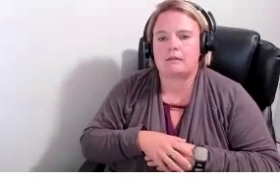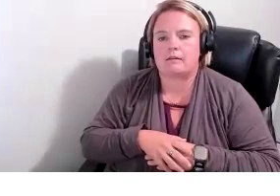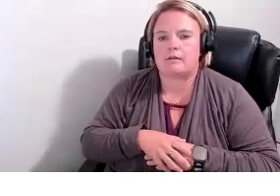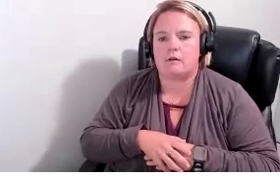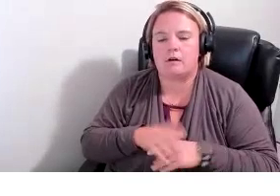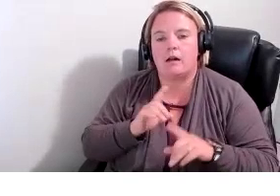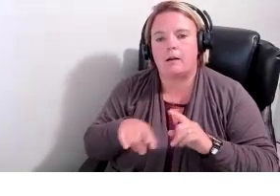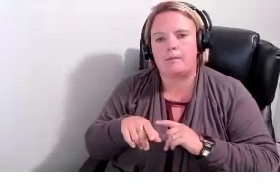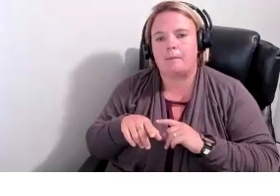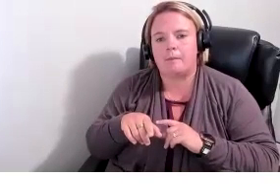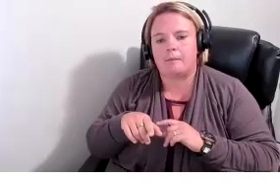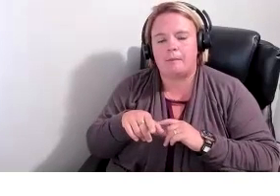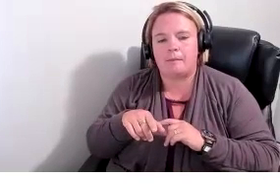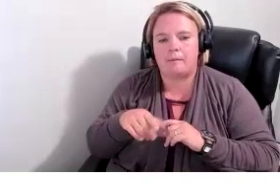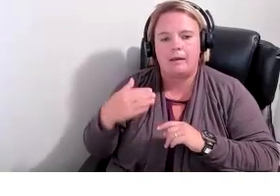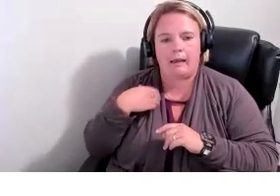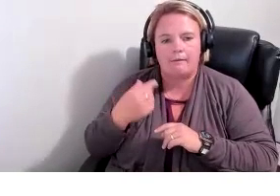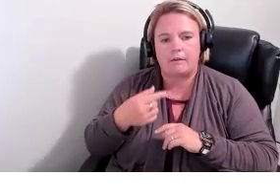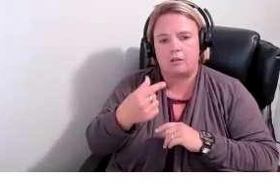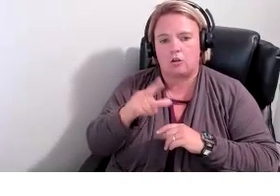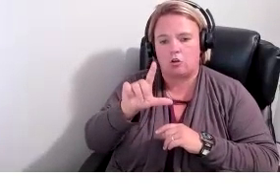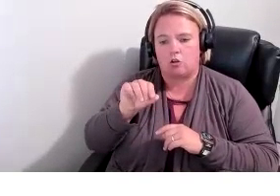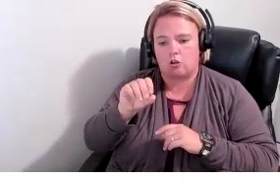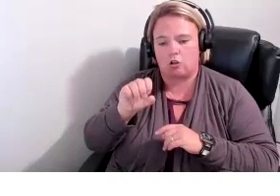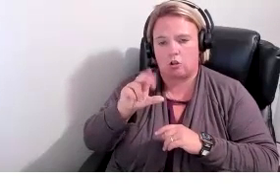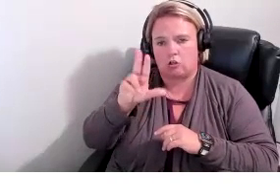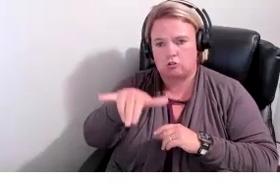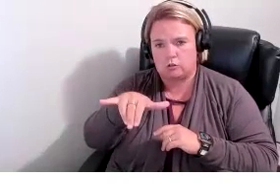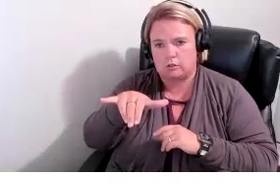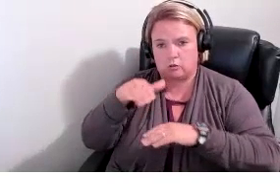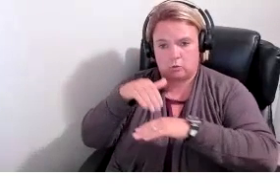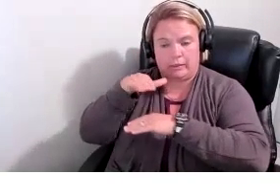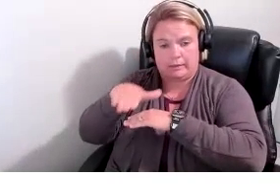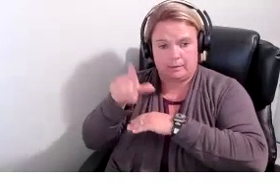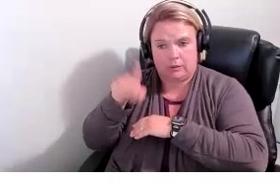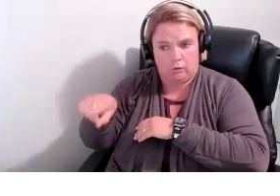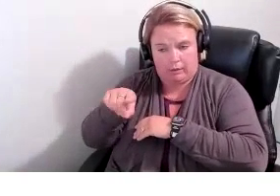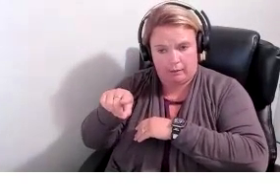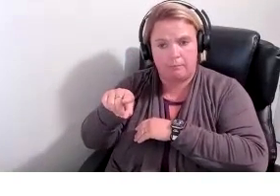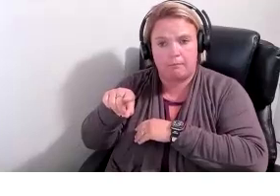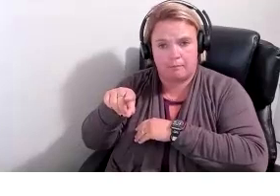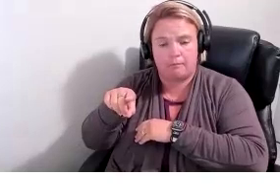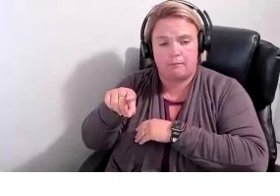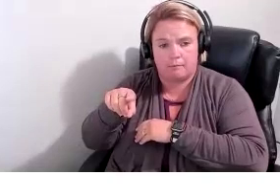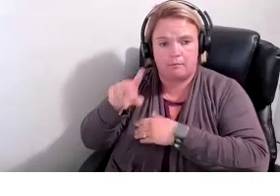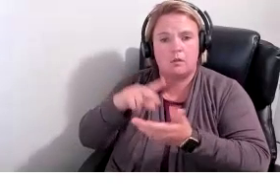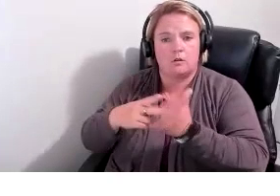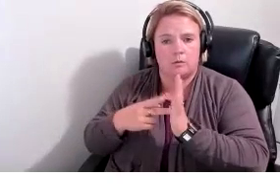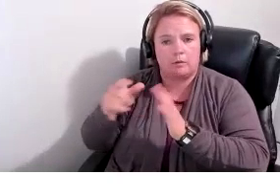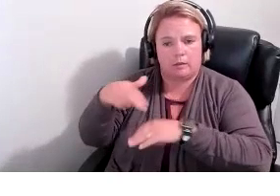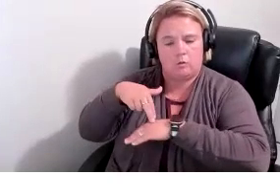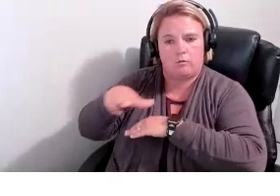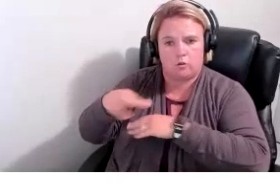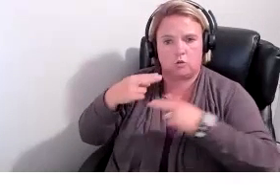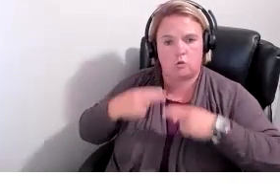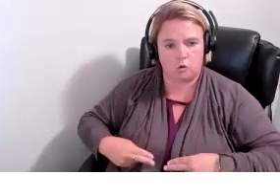You know, having a glossary, so we can submit a glossary to them, which they will refer to, the